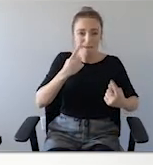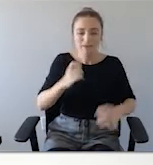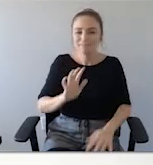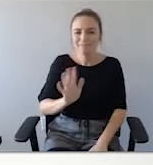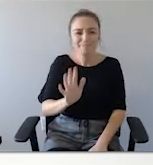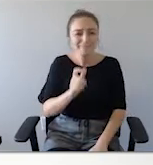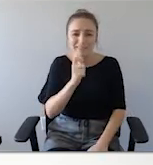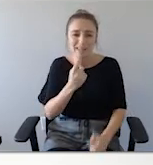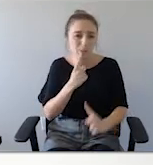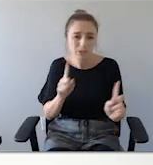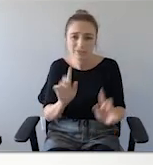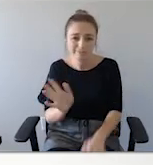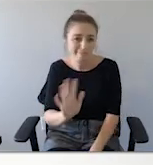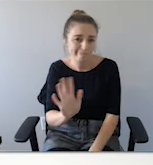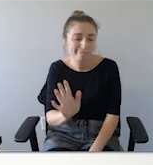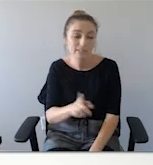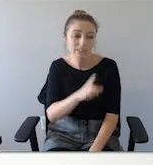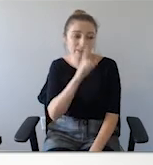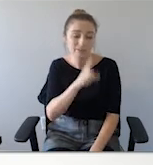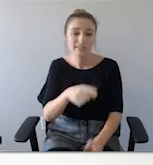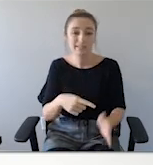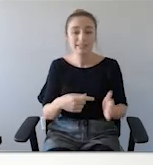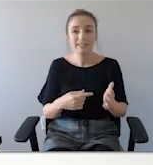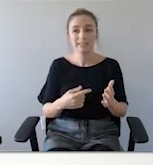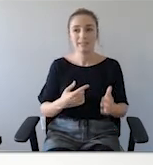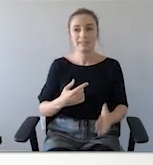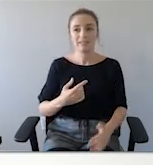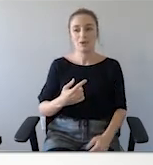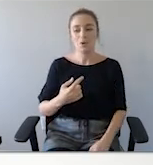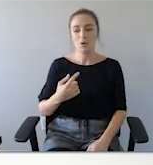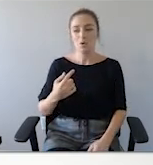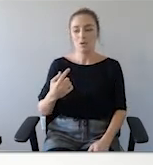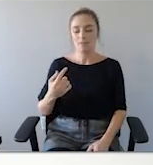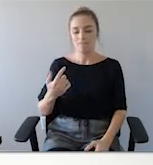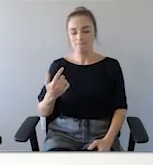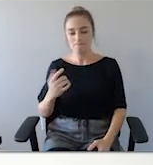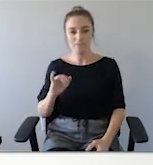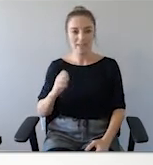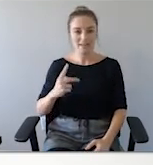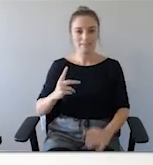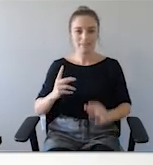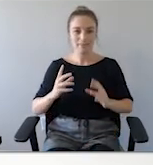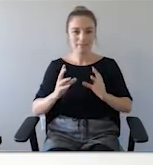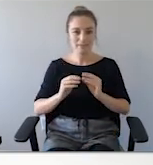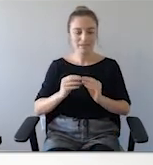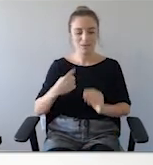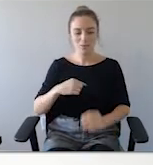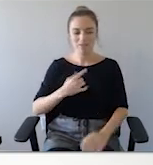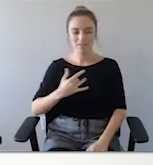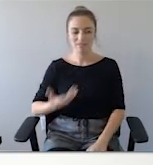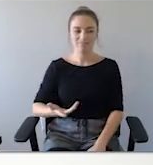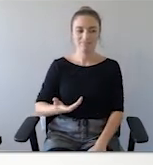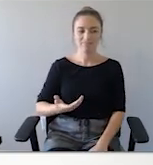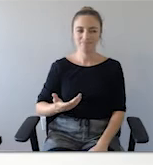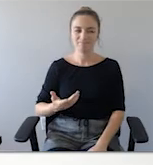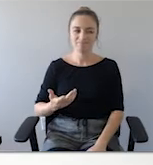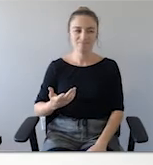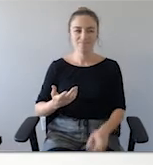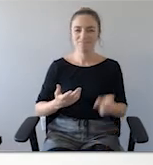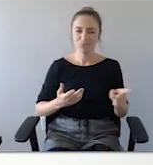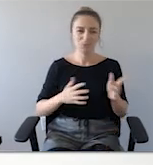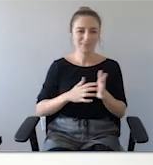work for you. It actually shows, it gives off a feeling or a message that you're